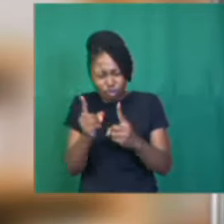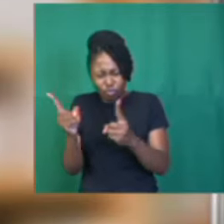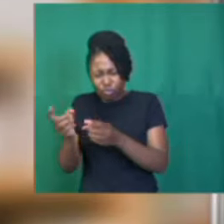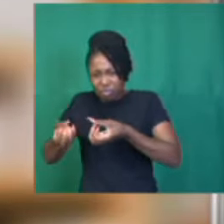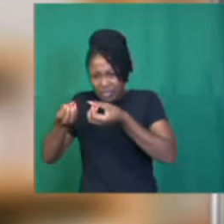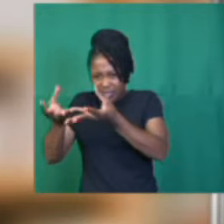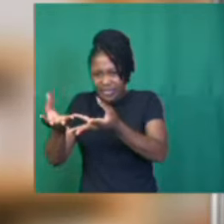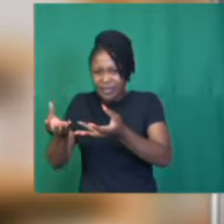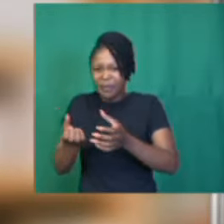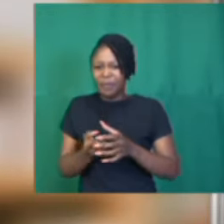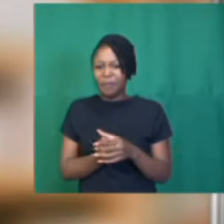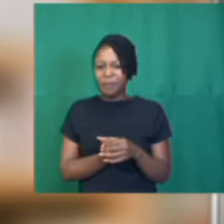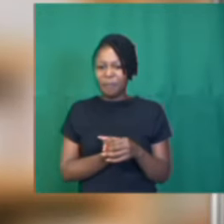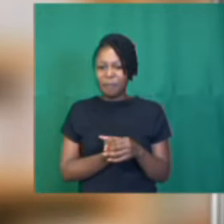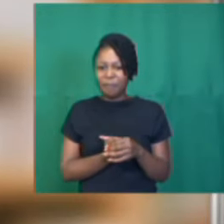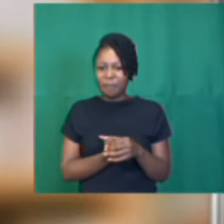Yes, Leonard.